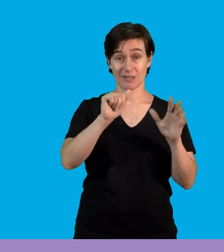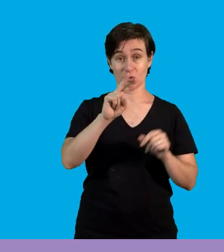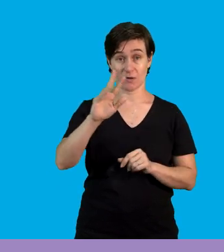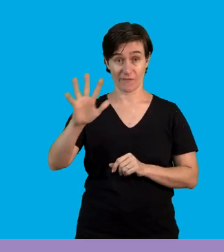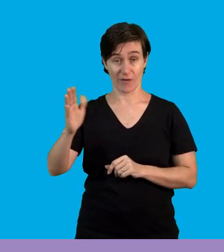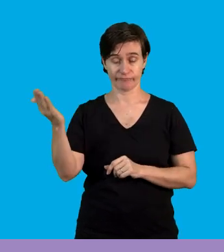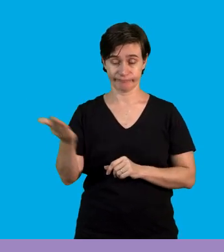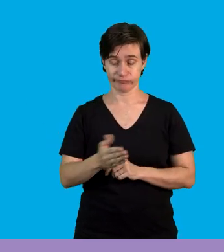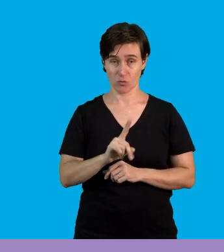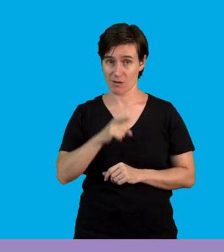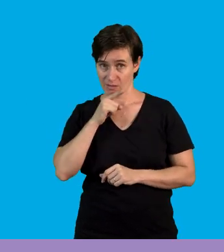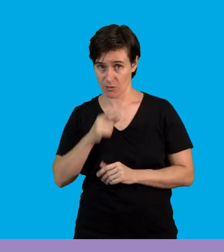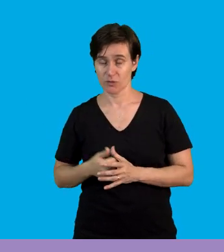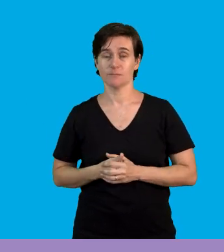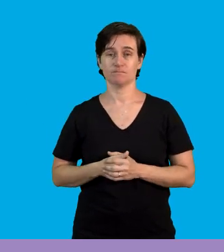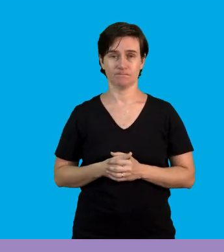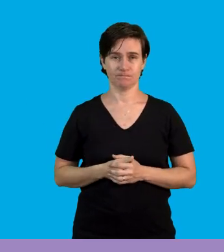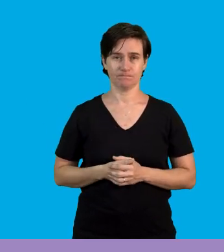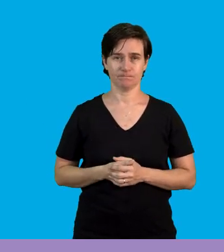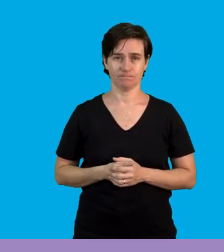fraction now into